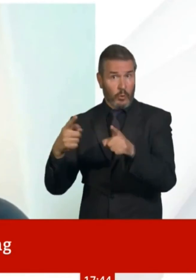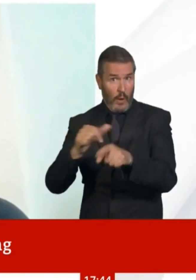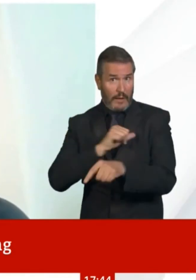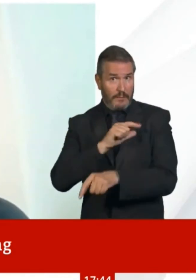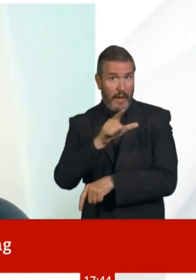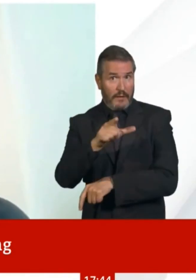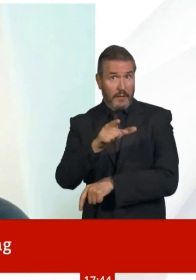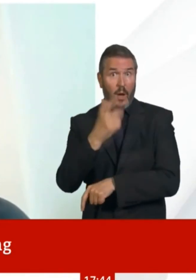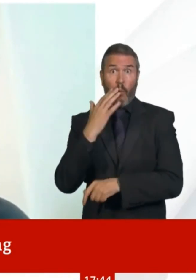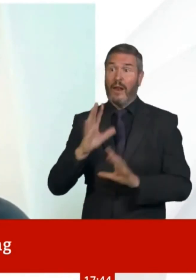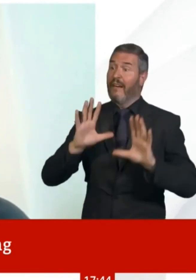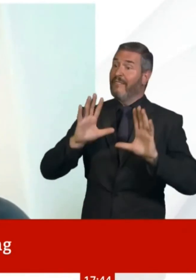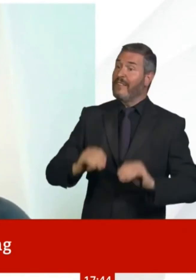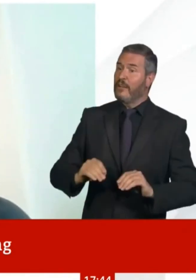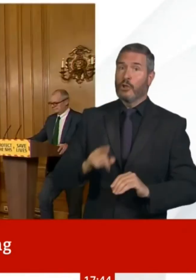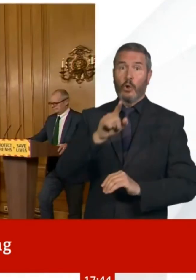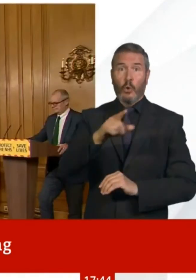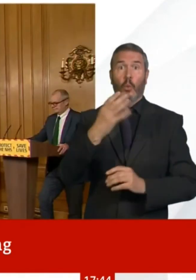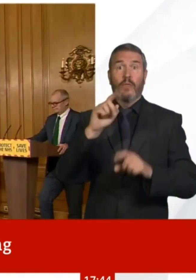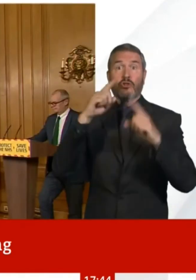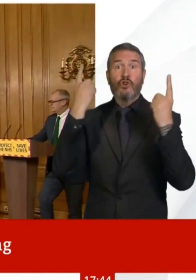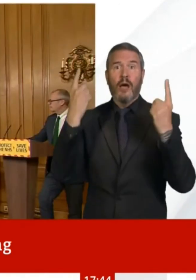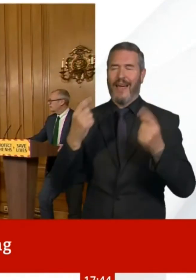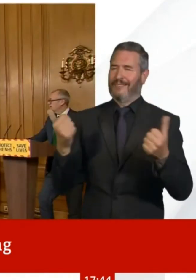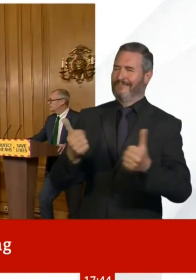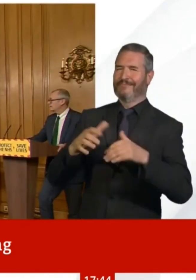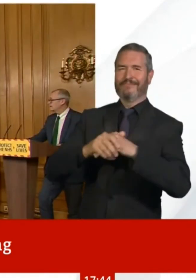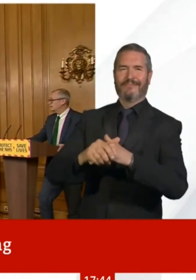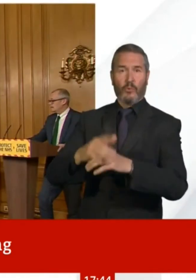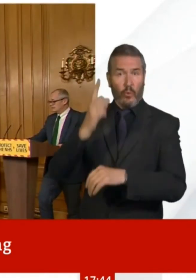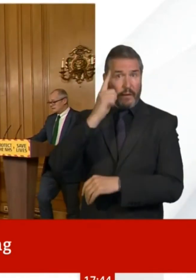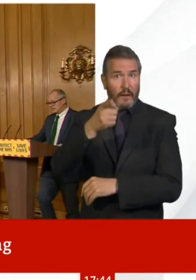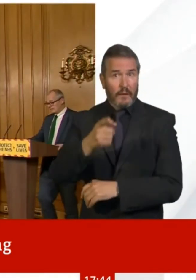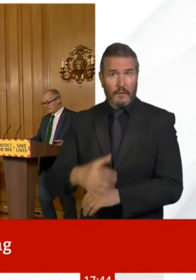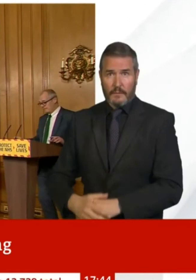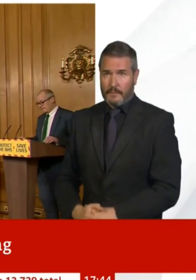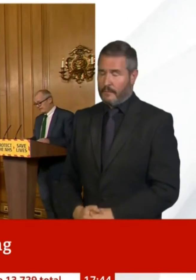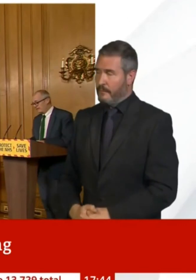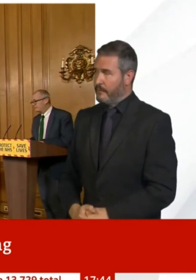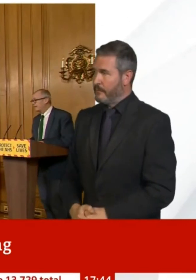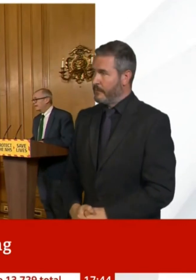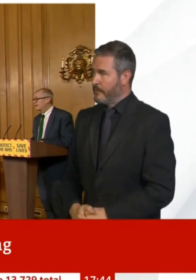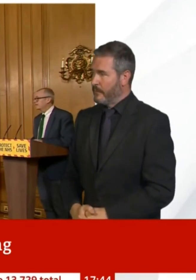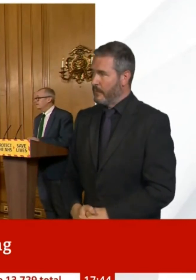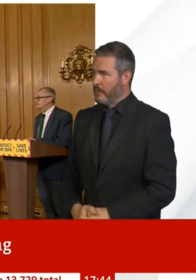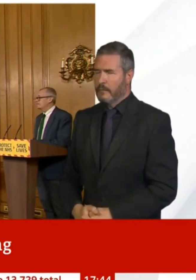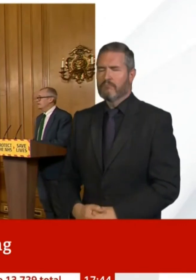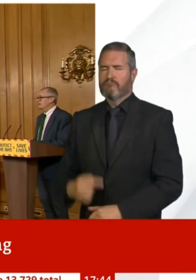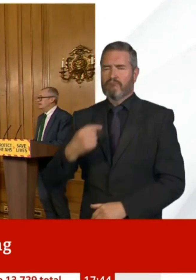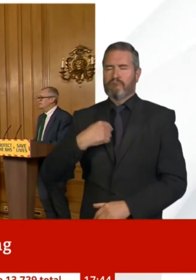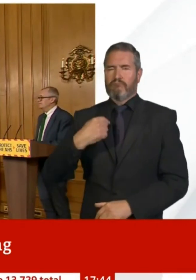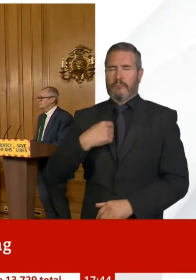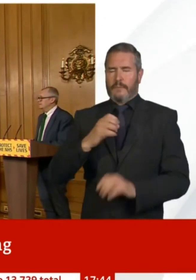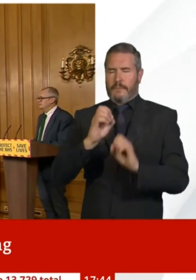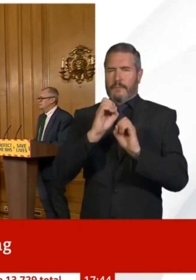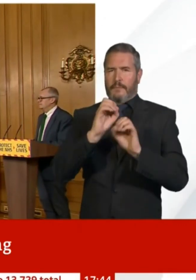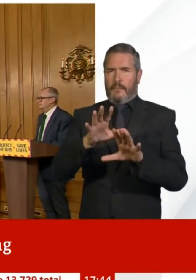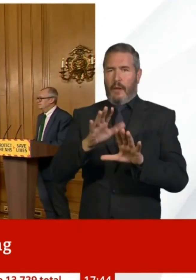usual with China when this is all over? Patrick, do you want to address the first one? Yes, I think I've been clear that